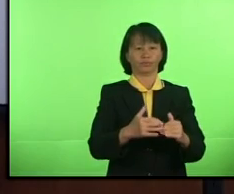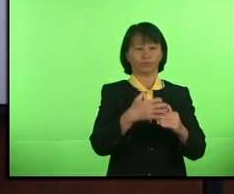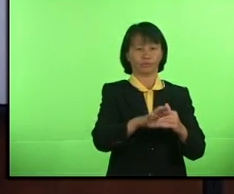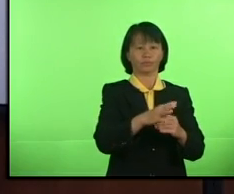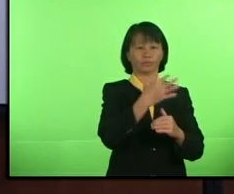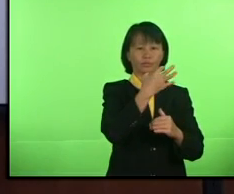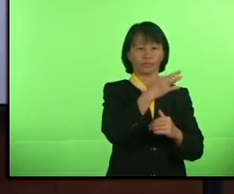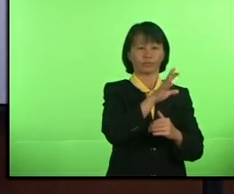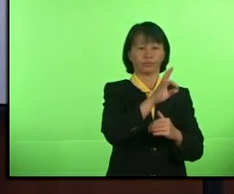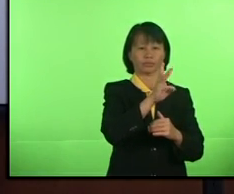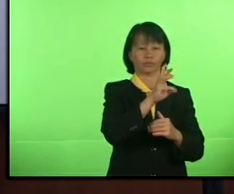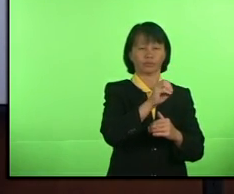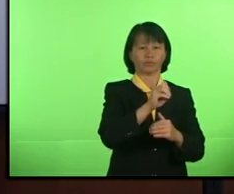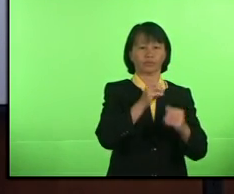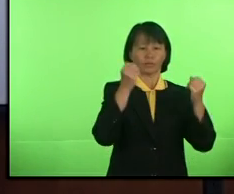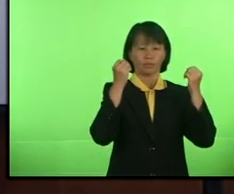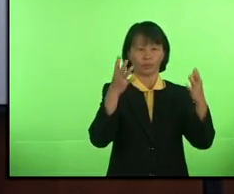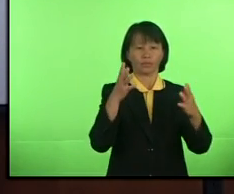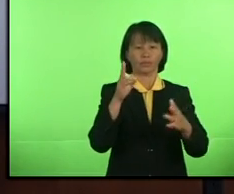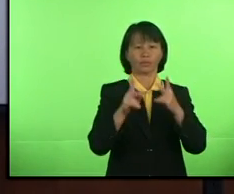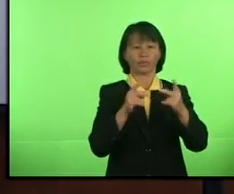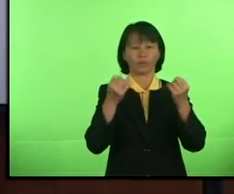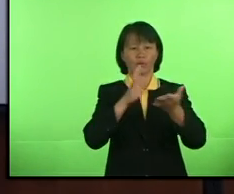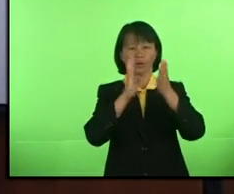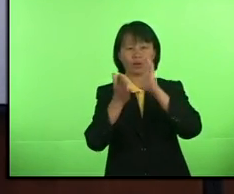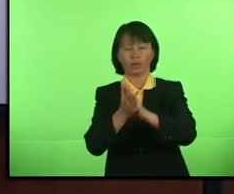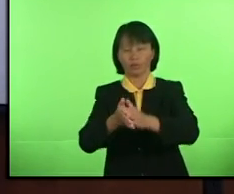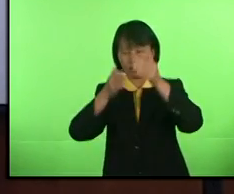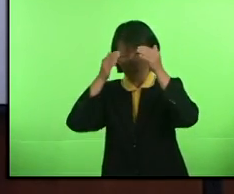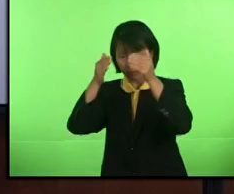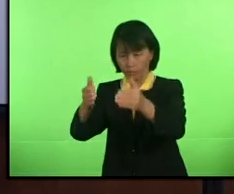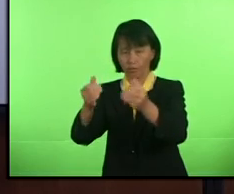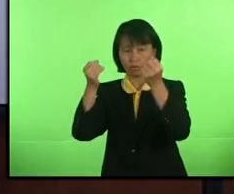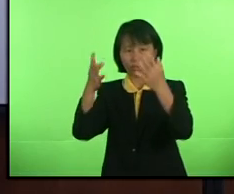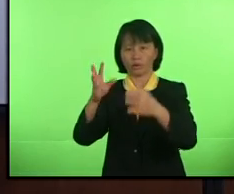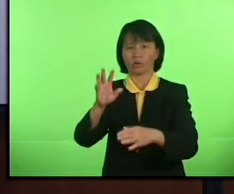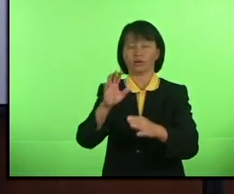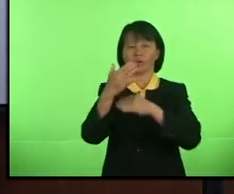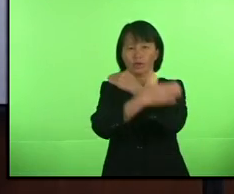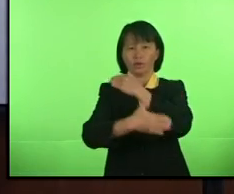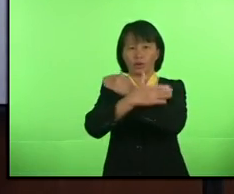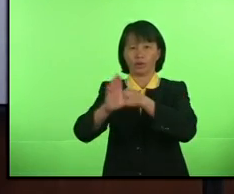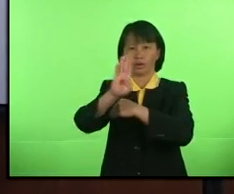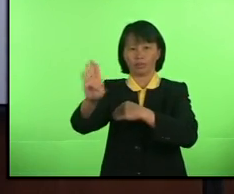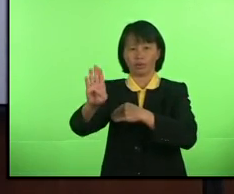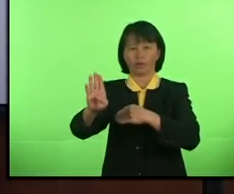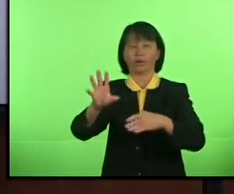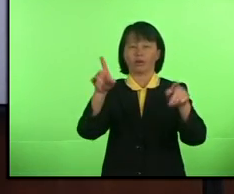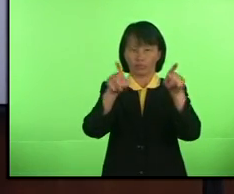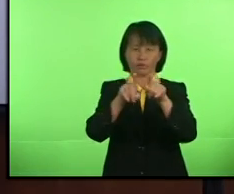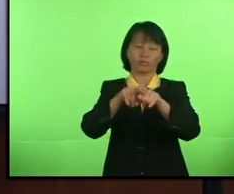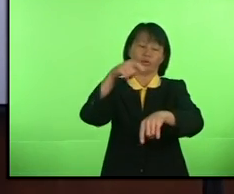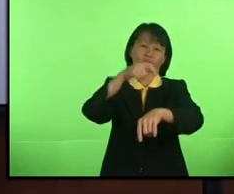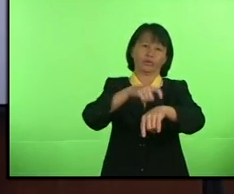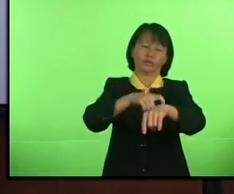the 1960s that the rights of minorities became a focus issue for many Western countries. So again, the